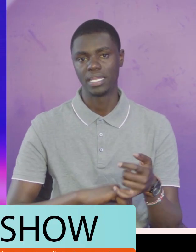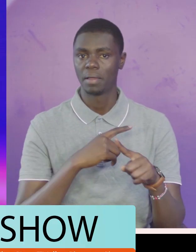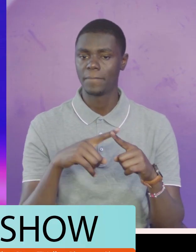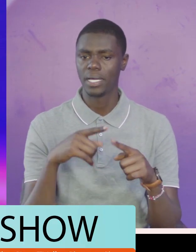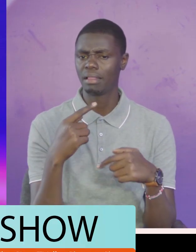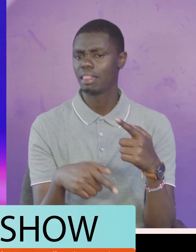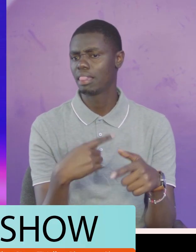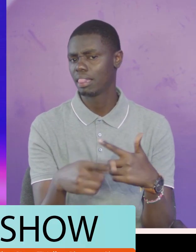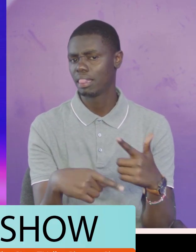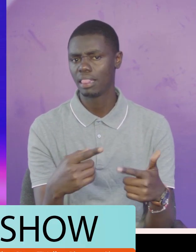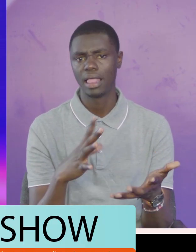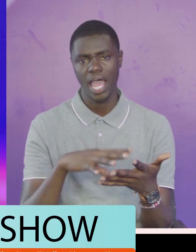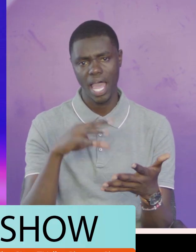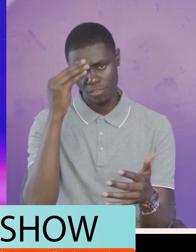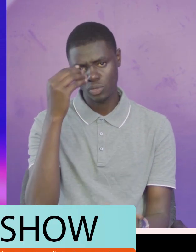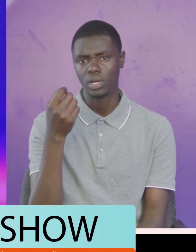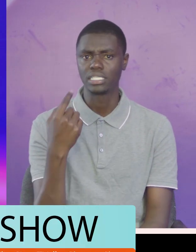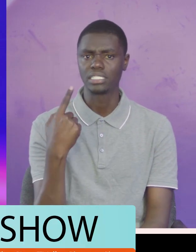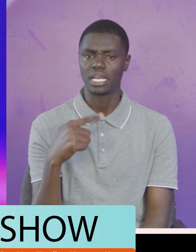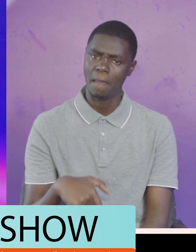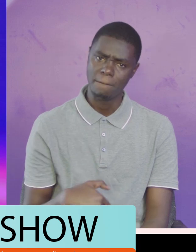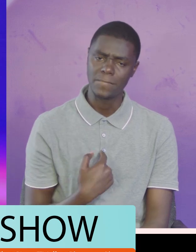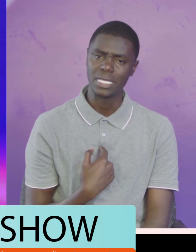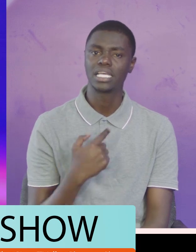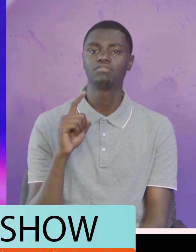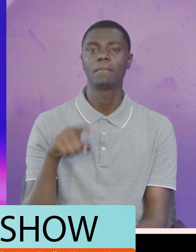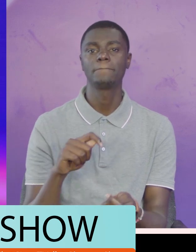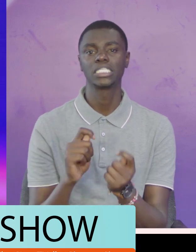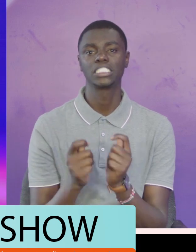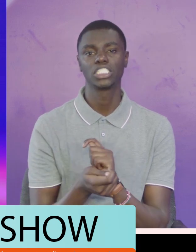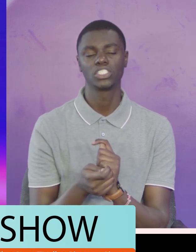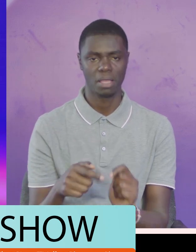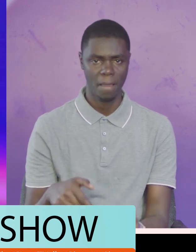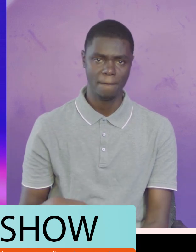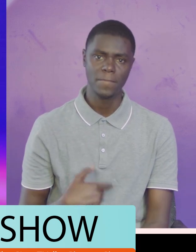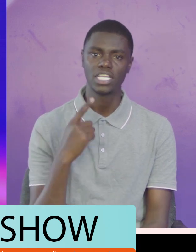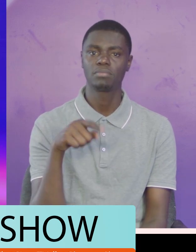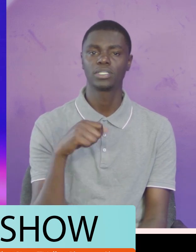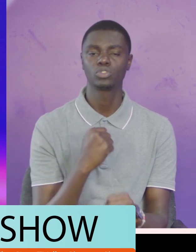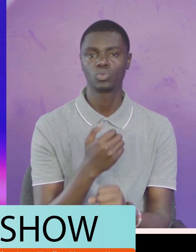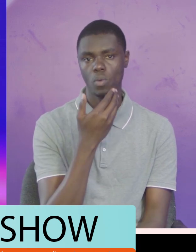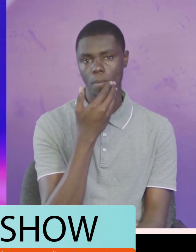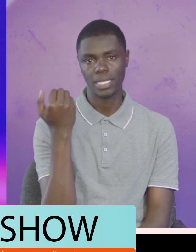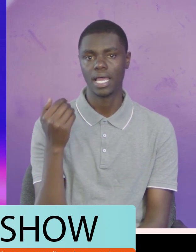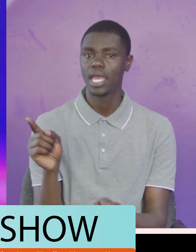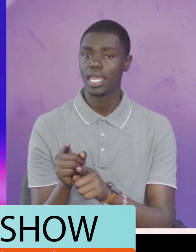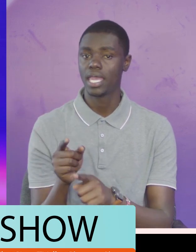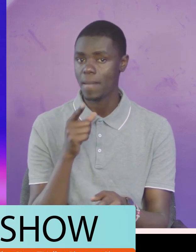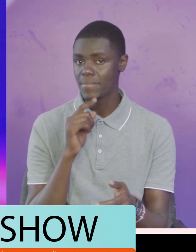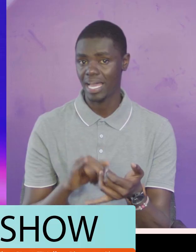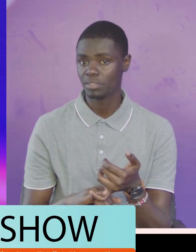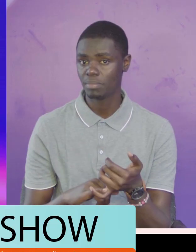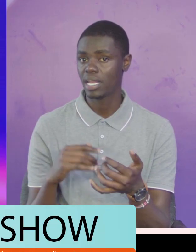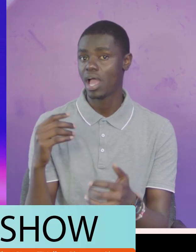But over time, I learned to understand that I'm the one who should change. I'm the one who should do better. And then my